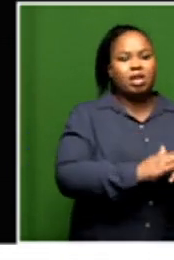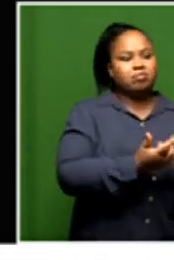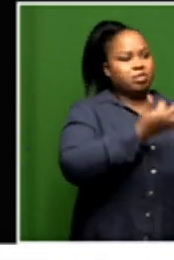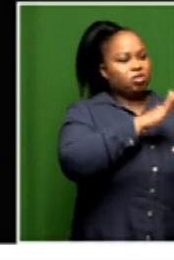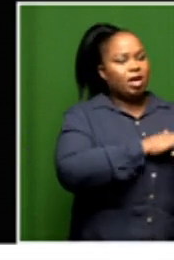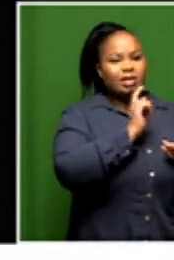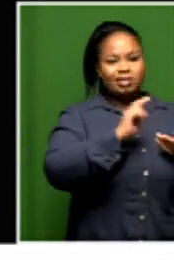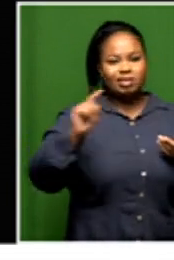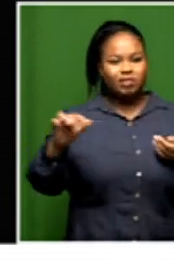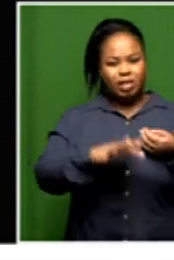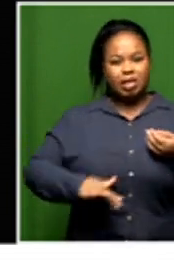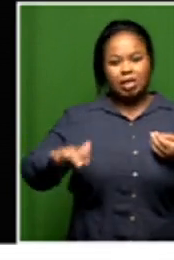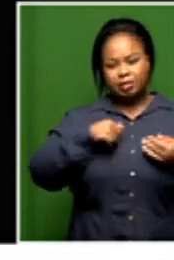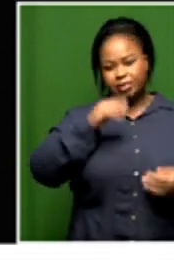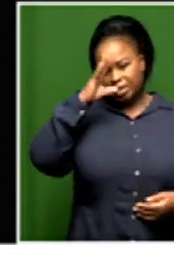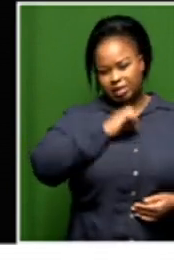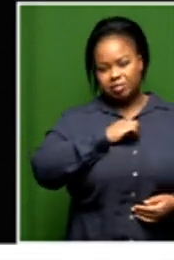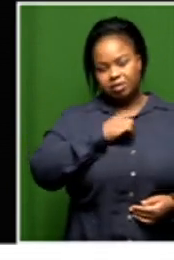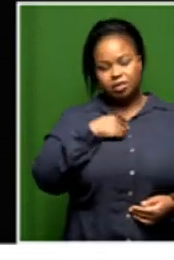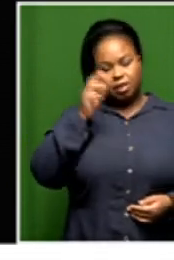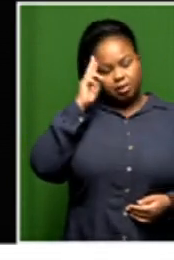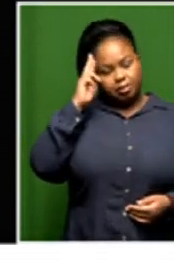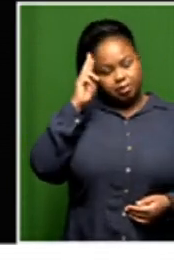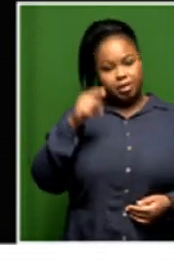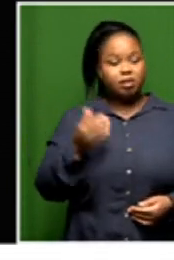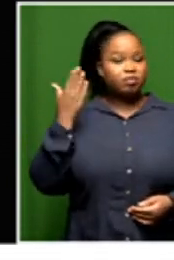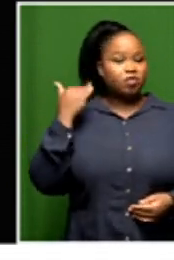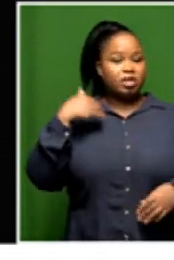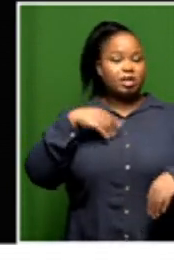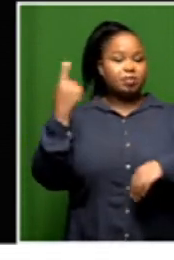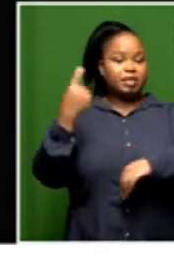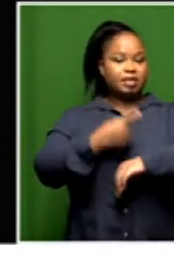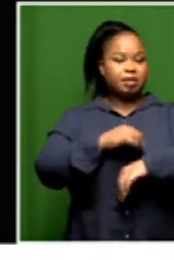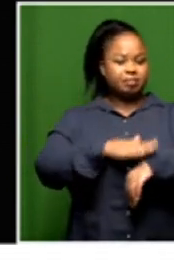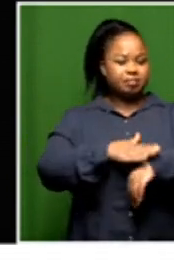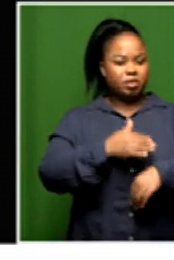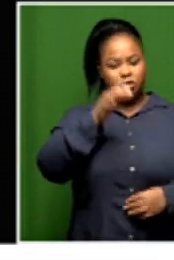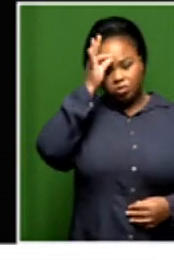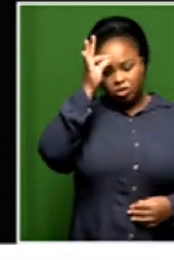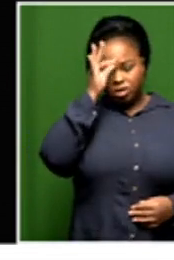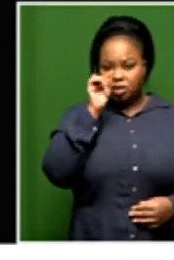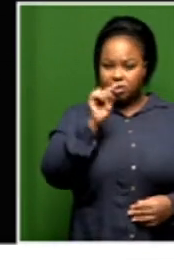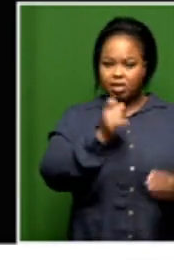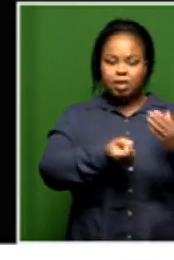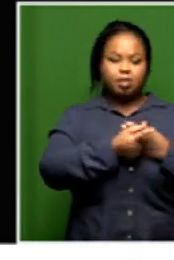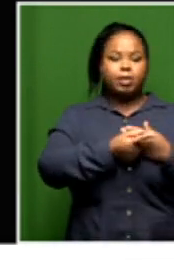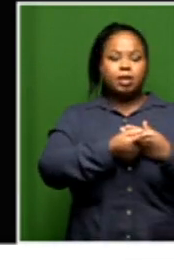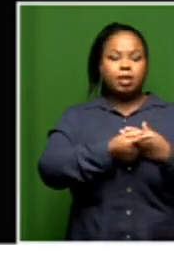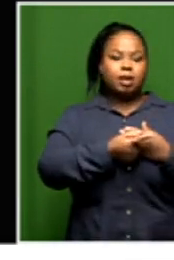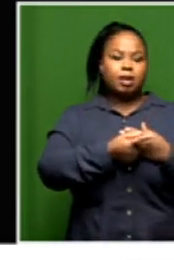I suspect, and I recall in my days in the police, that there were scenarios that we often